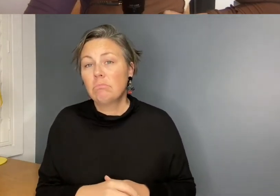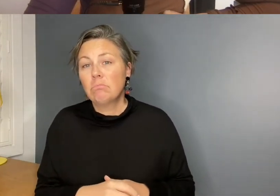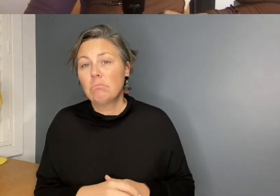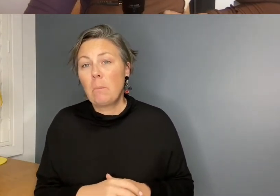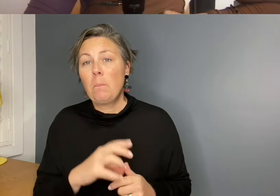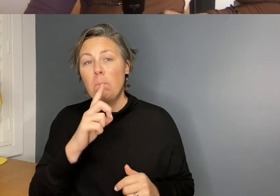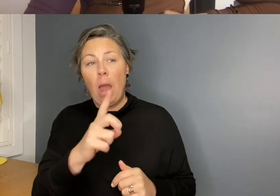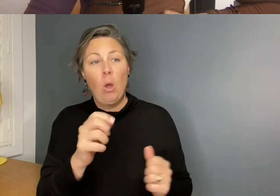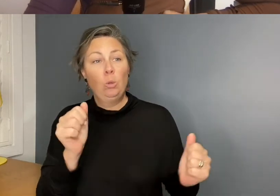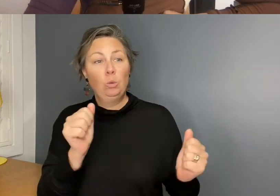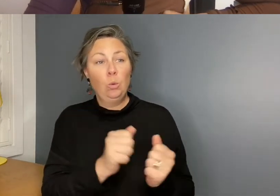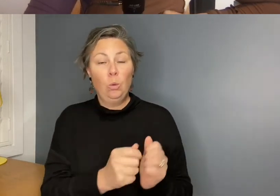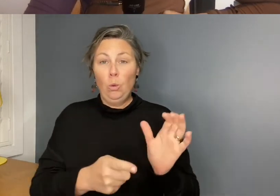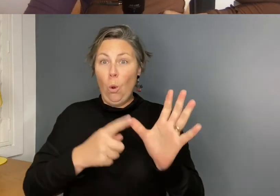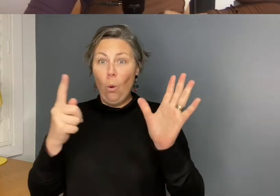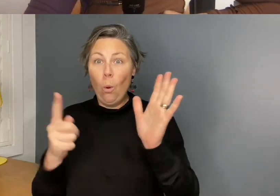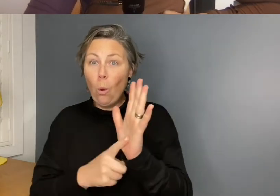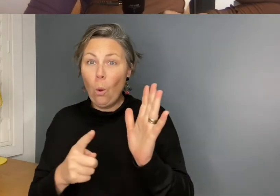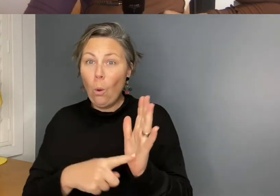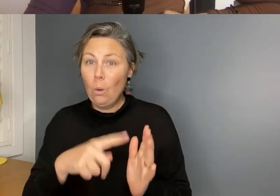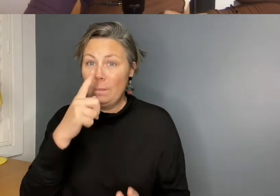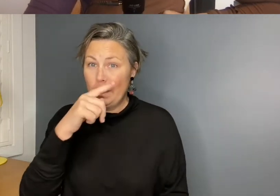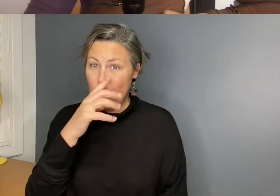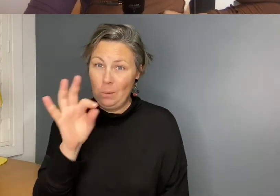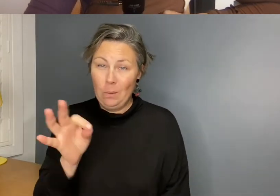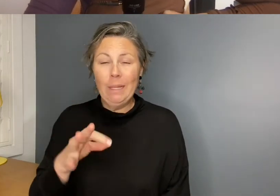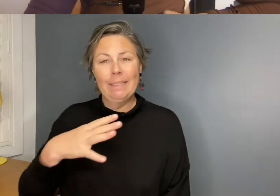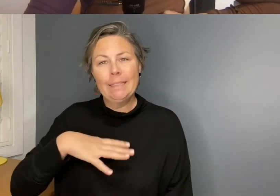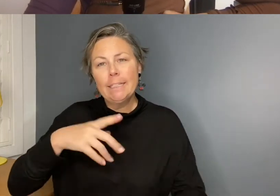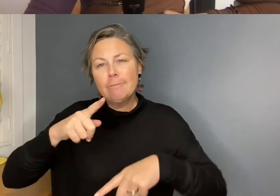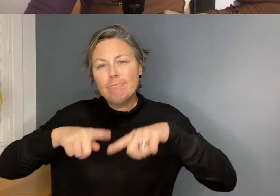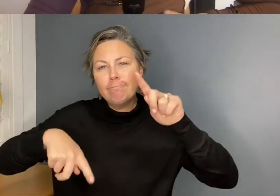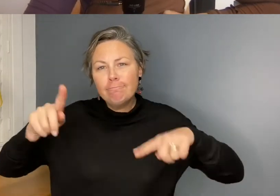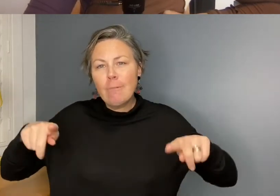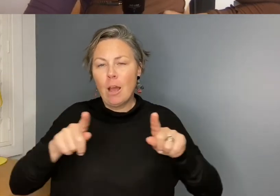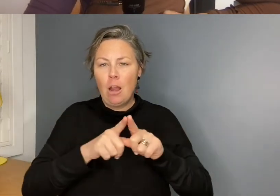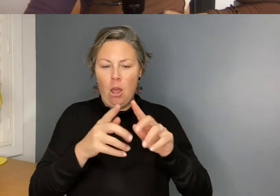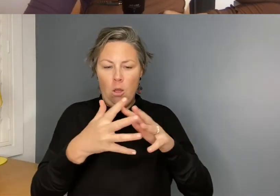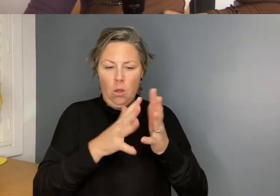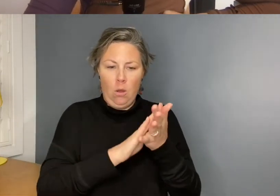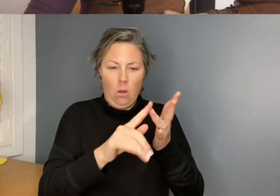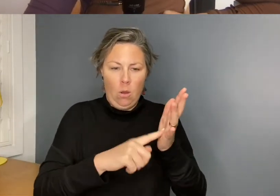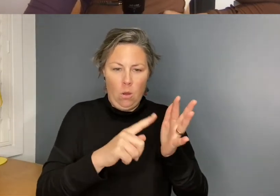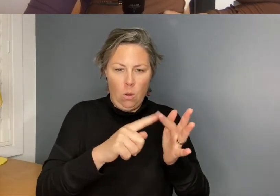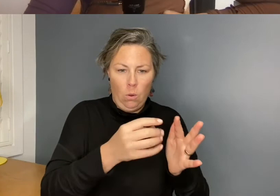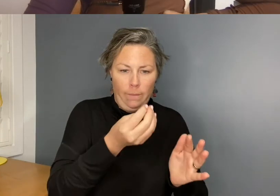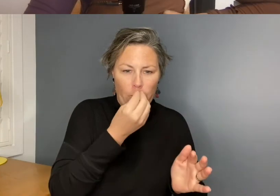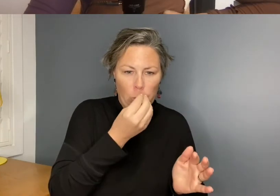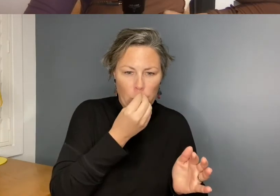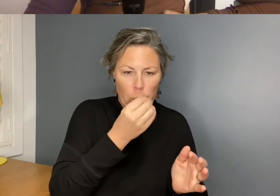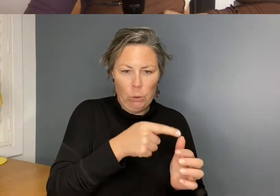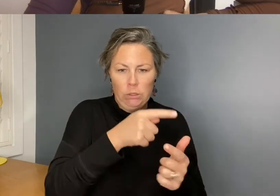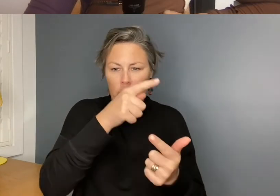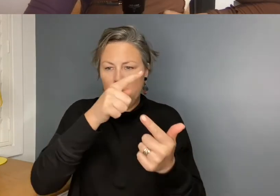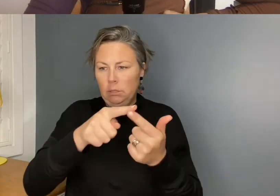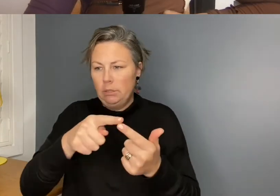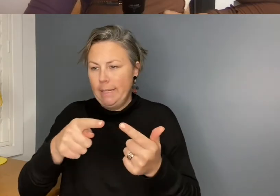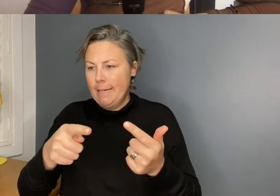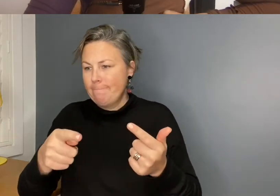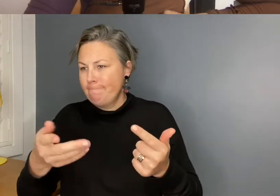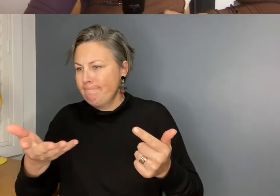But yeah, the studies show that, diversity, whole foods, a range of